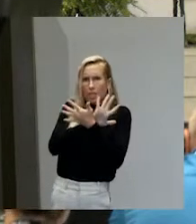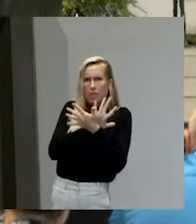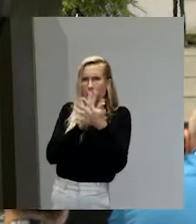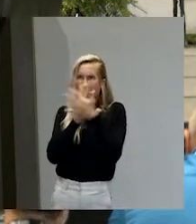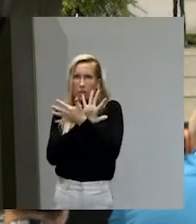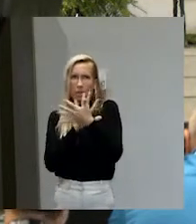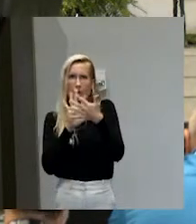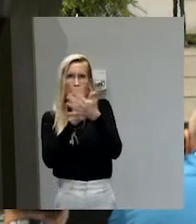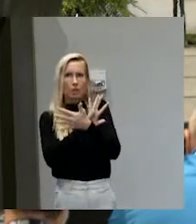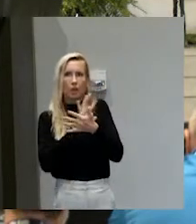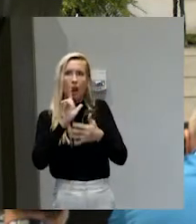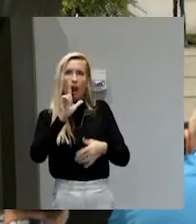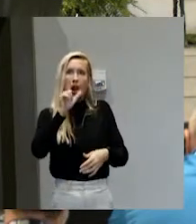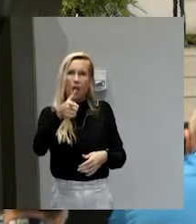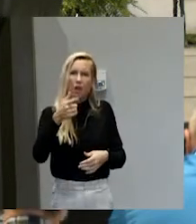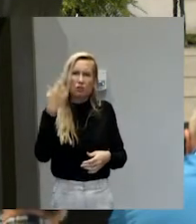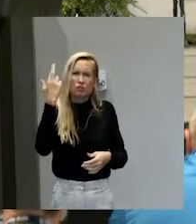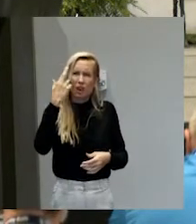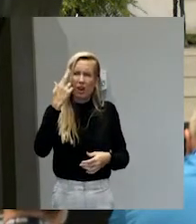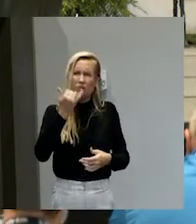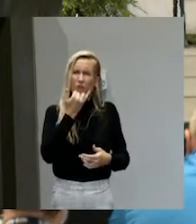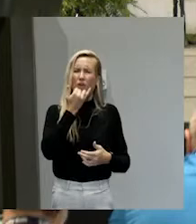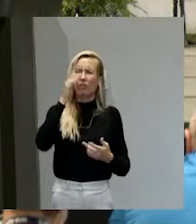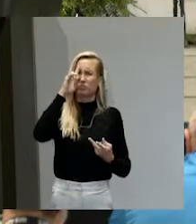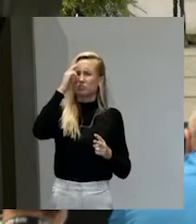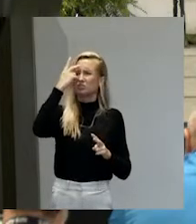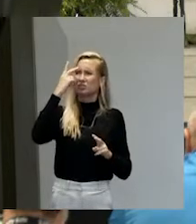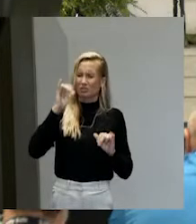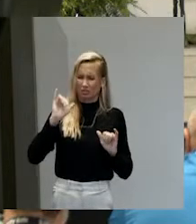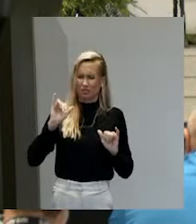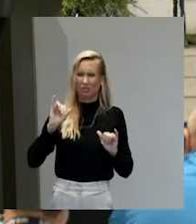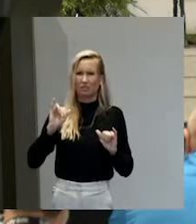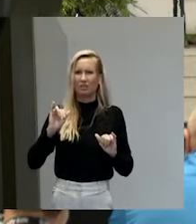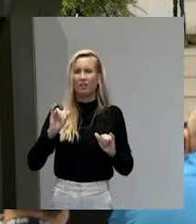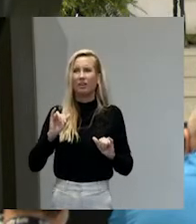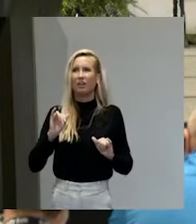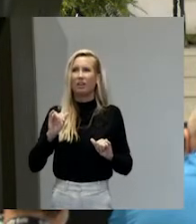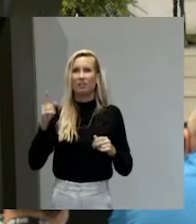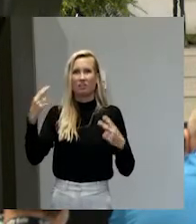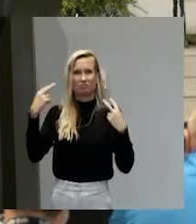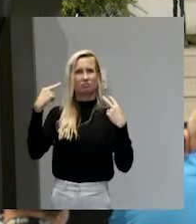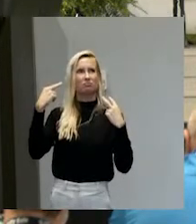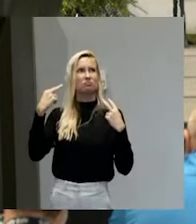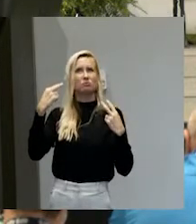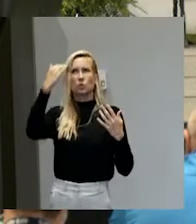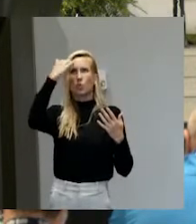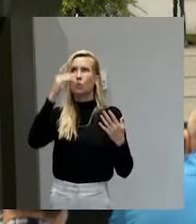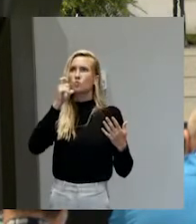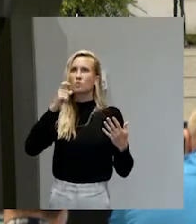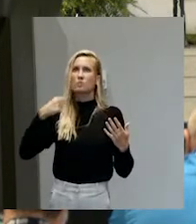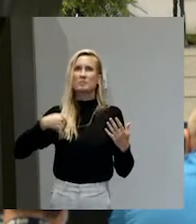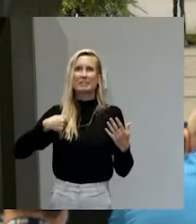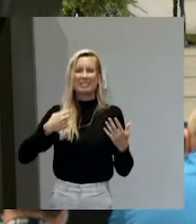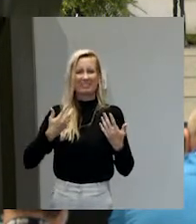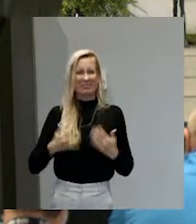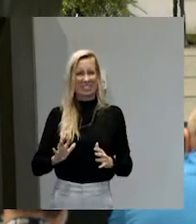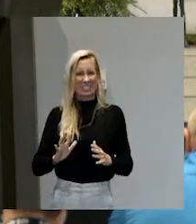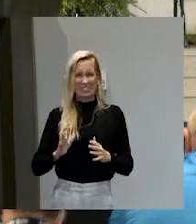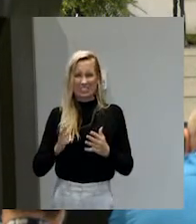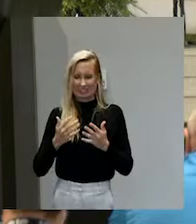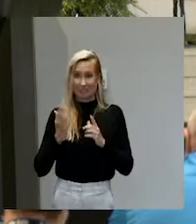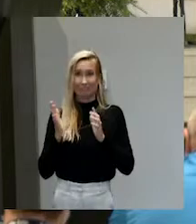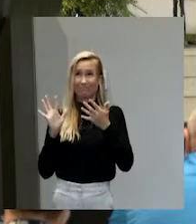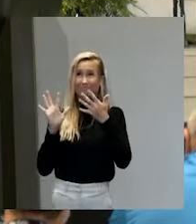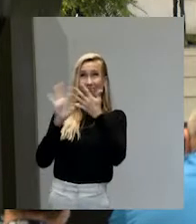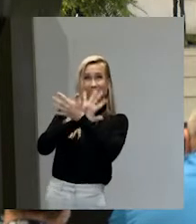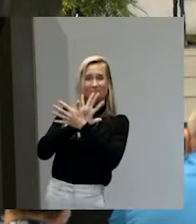accept himself. And what helped Jack's character, which is why I love being part of a community so much, is he couldn't